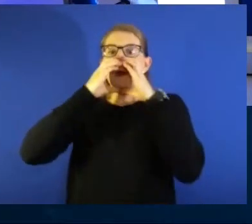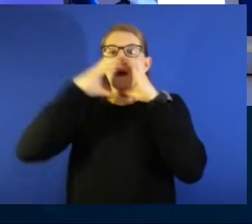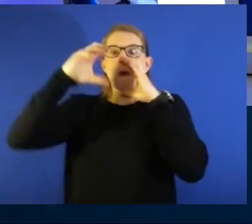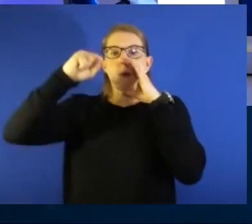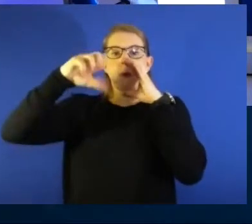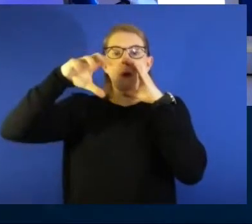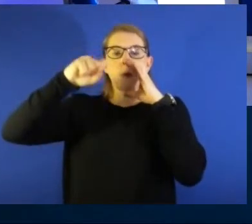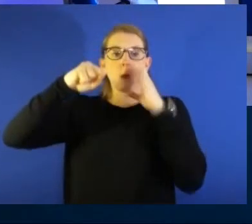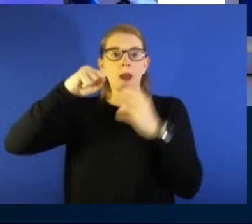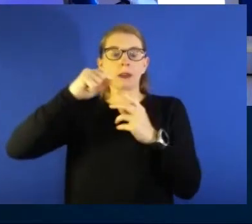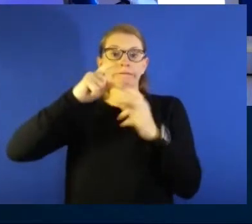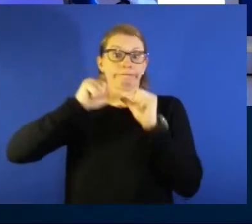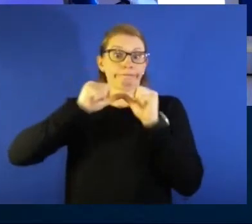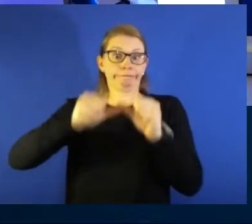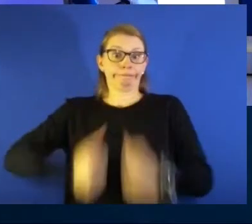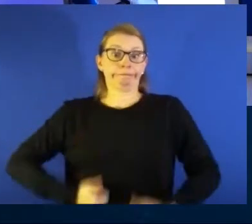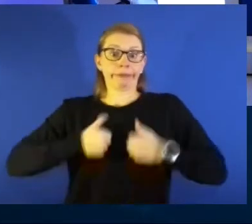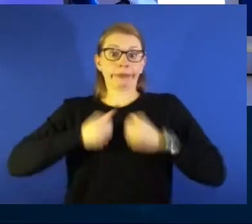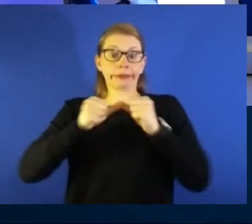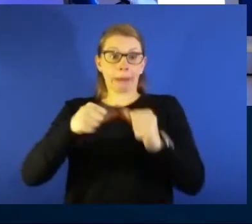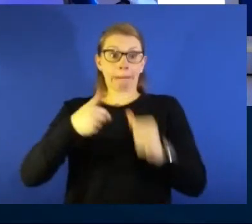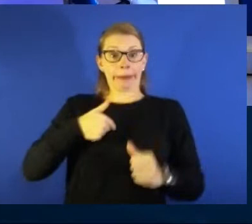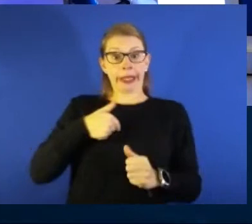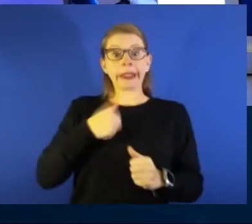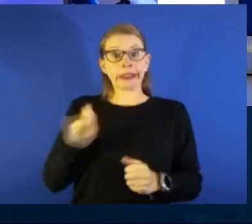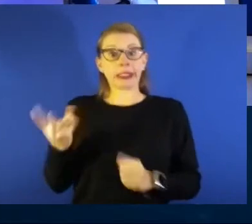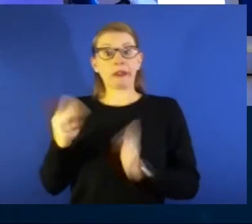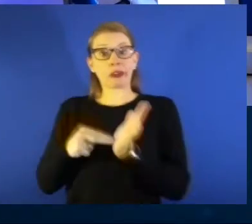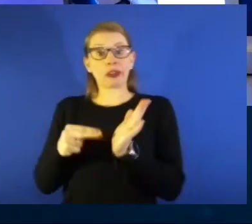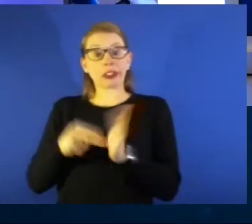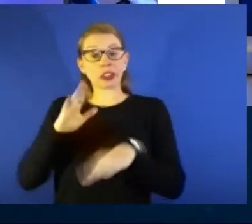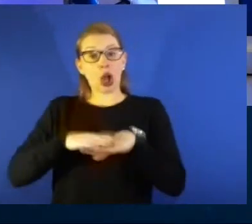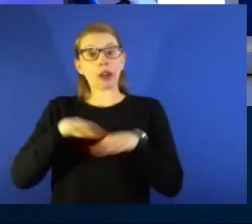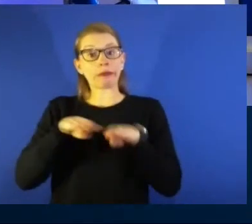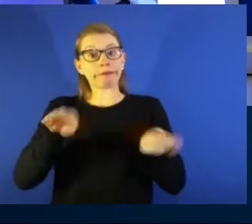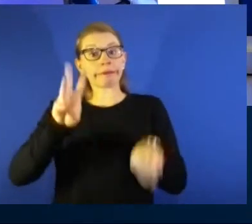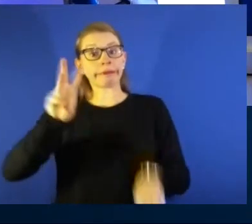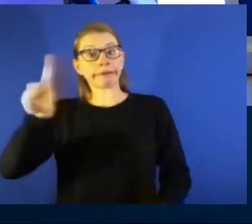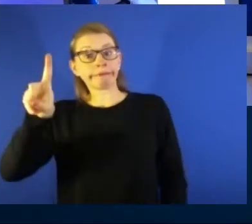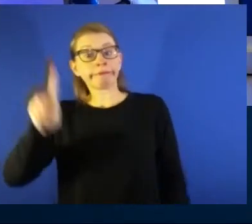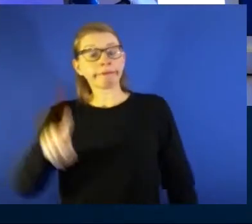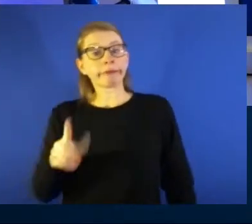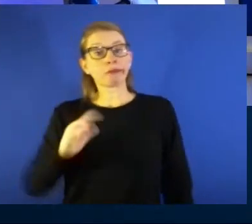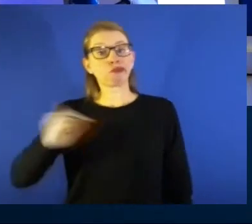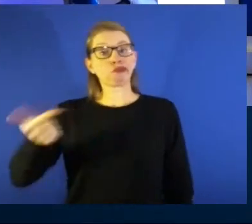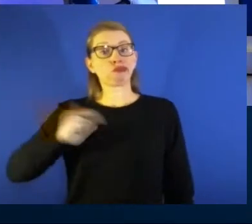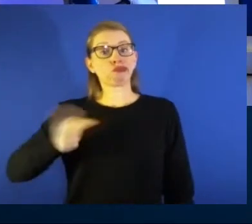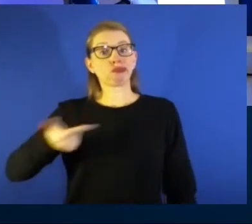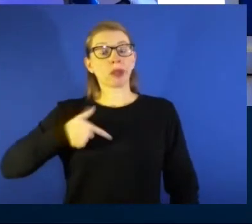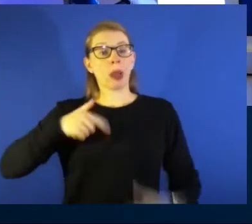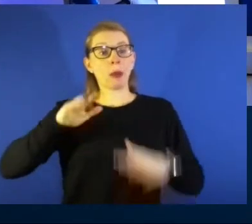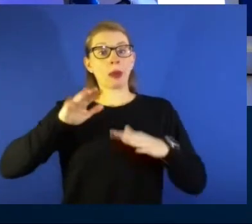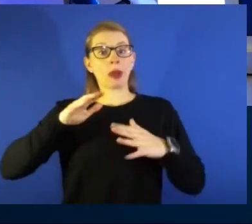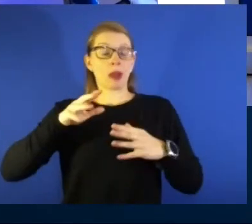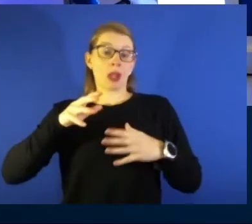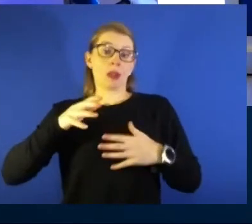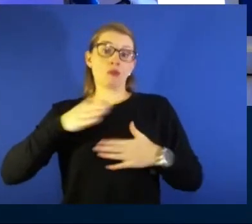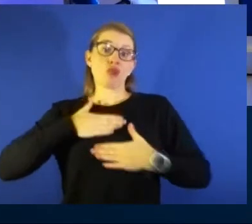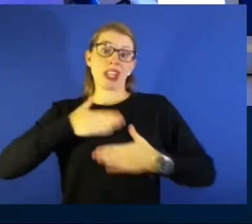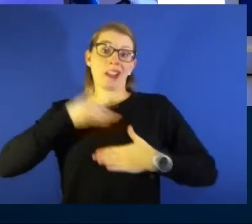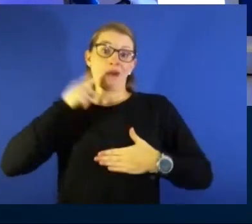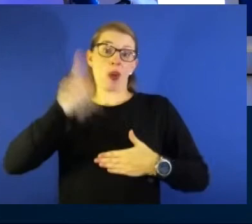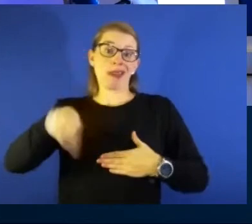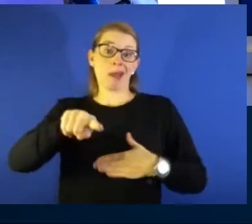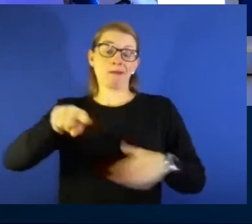and several of the nurses on 61. We just were doing taking that. turns. Just taking turns. Breathing for them. Breathing for them, yes. Manually.